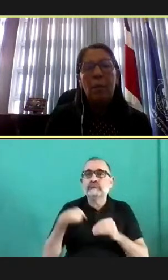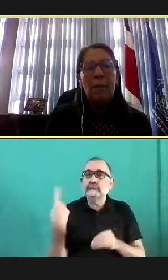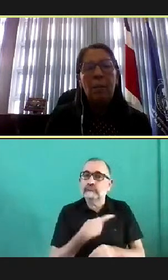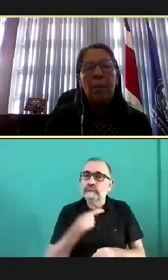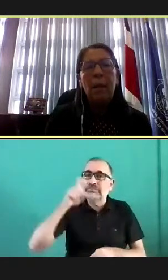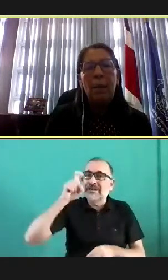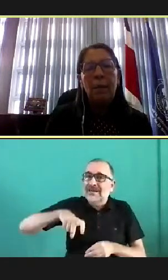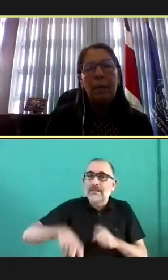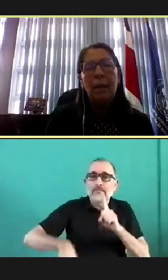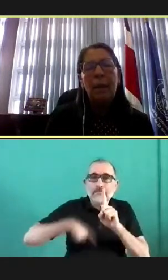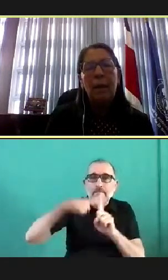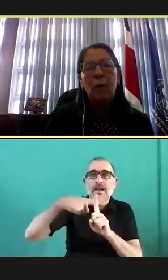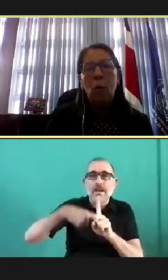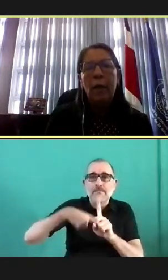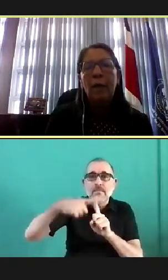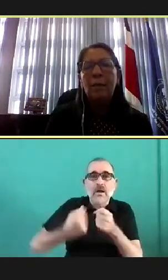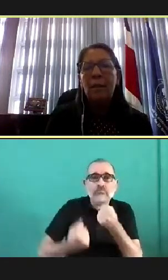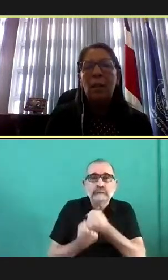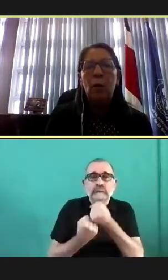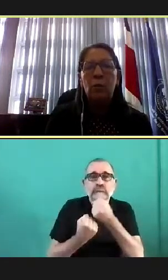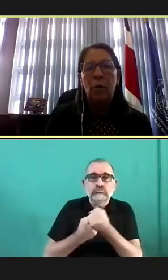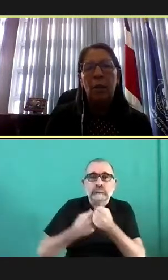the challenges that we're facing,